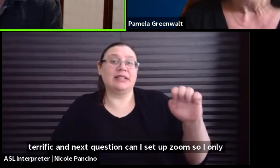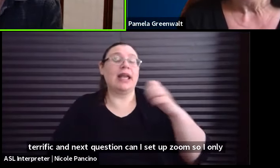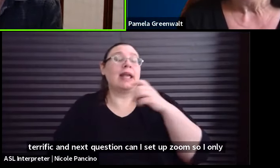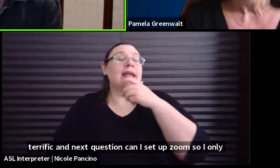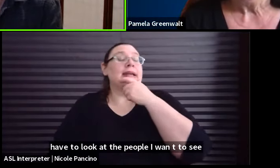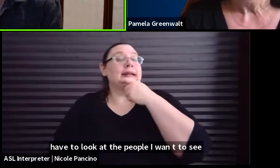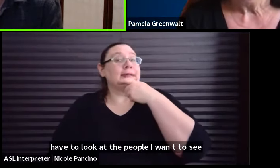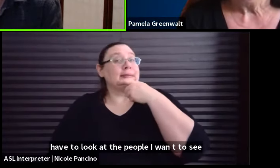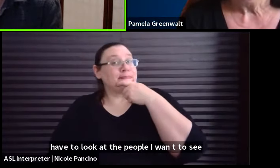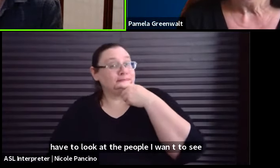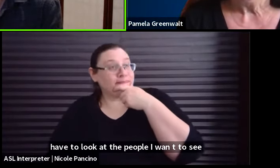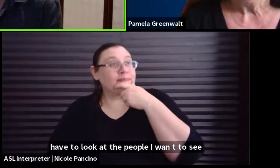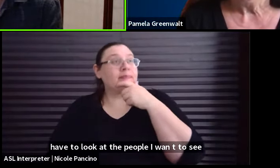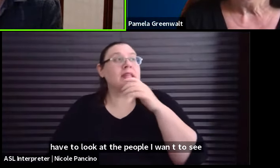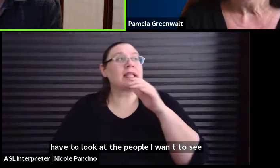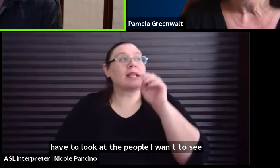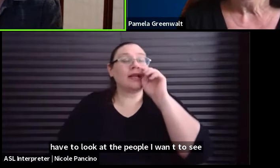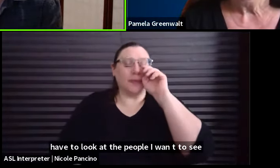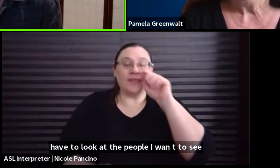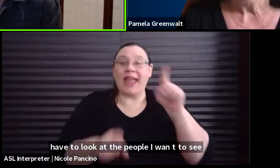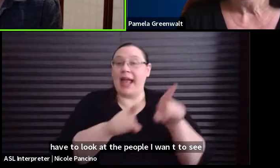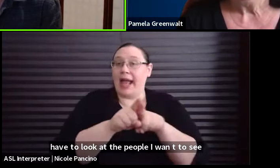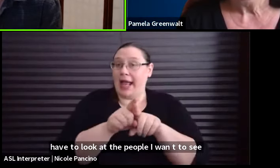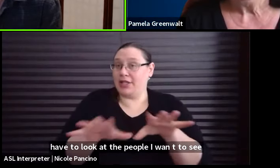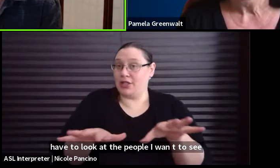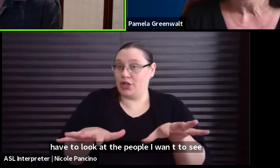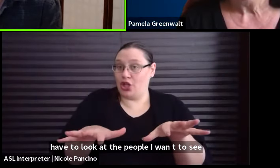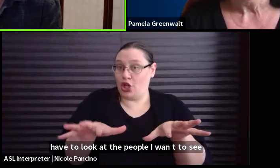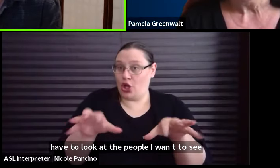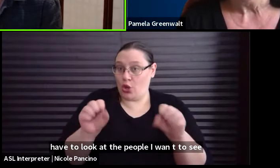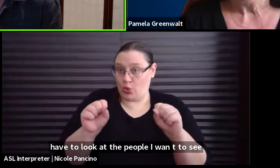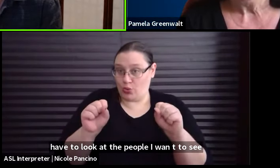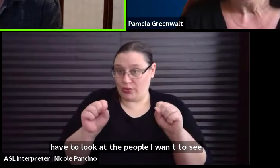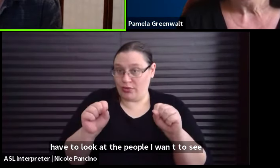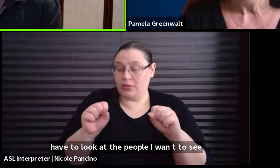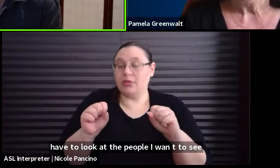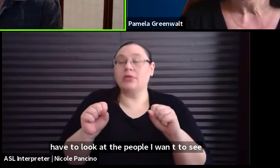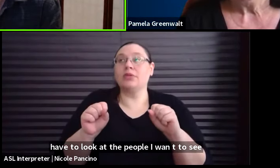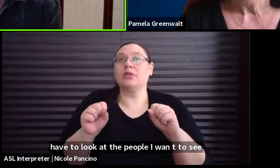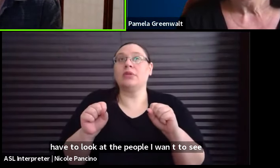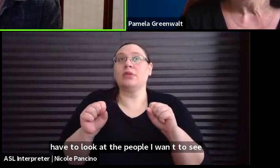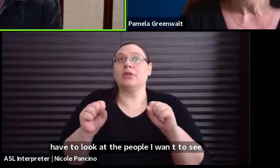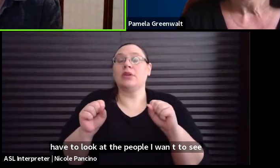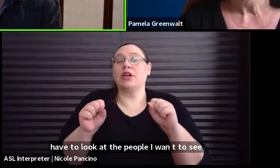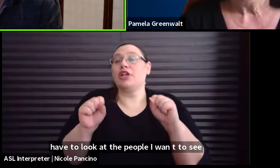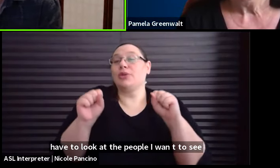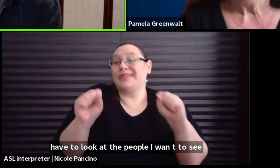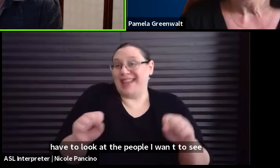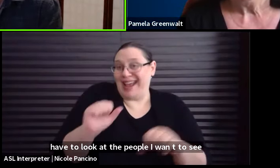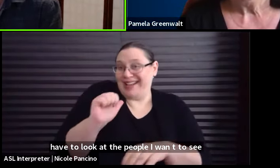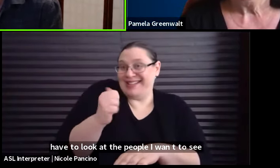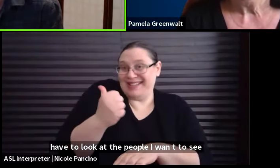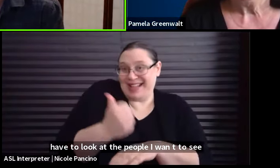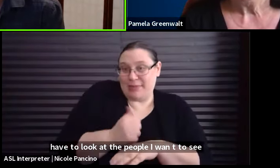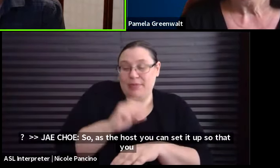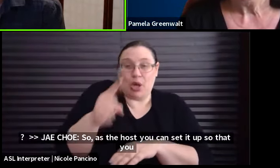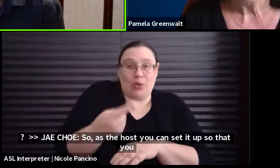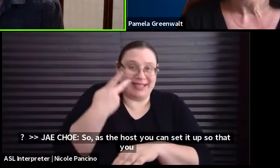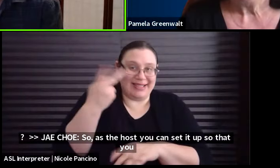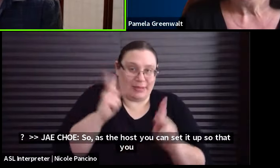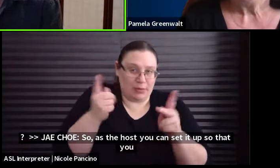So as the host, you can set it up so that you can only see the ones you want to